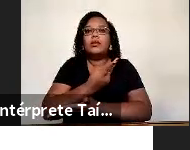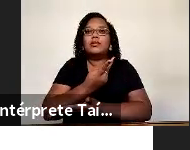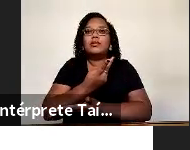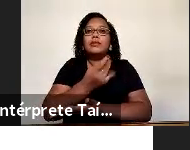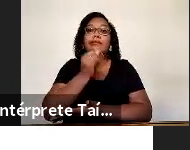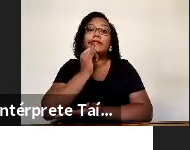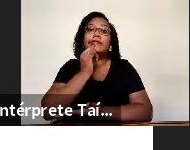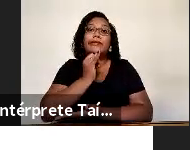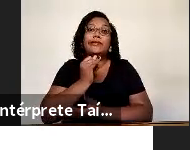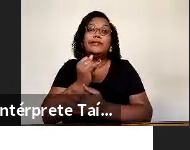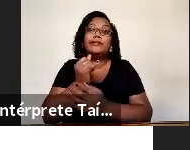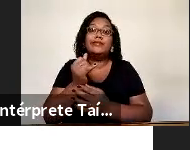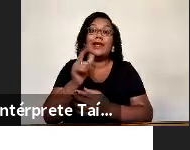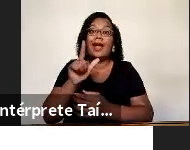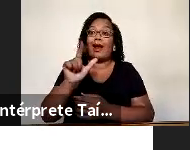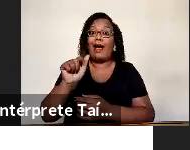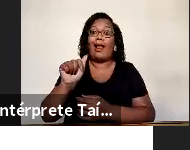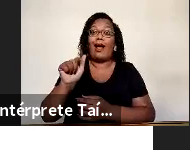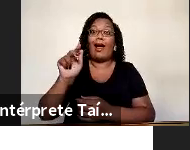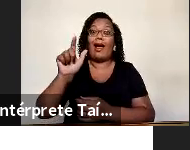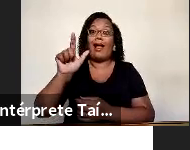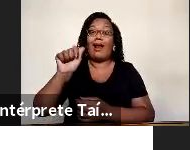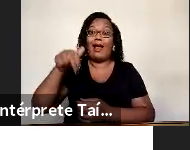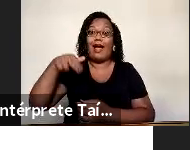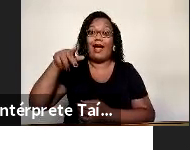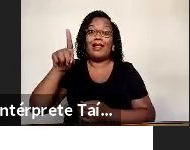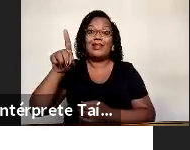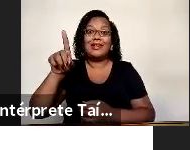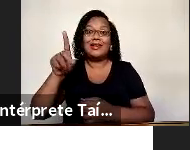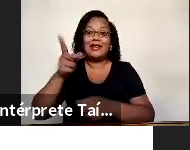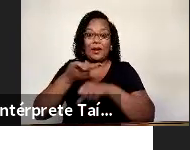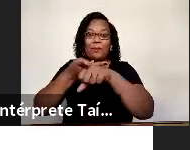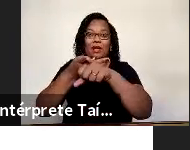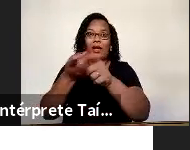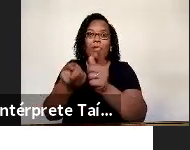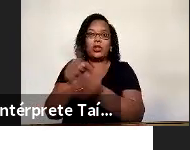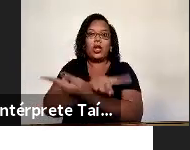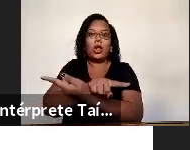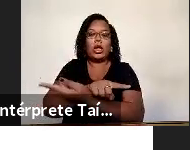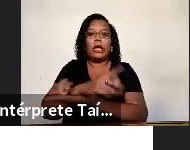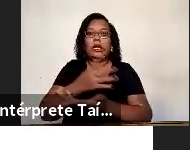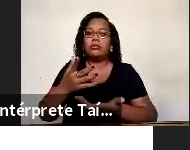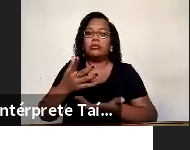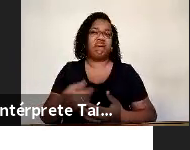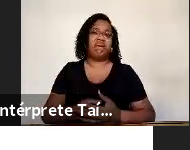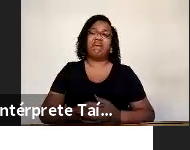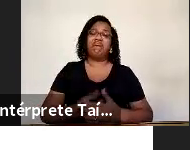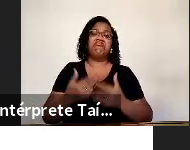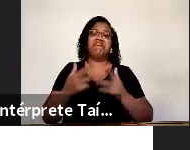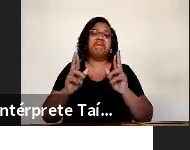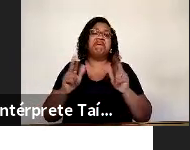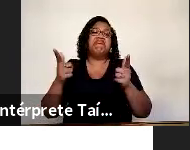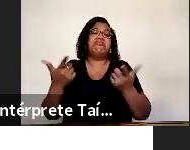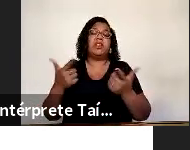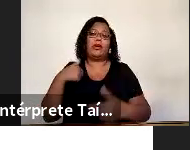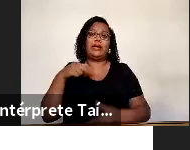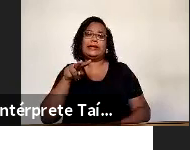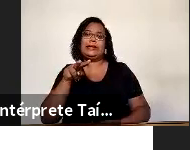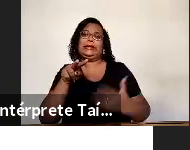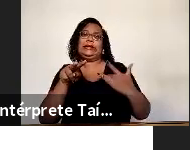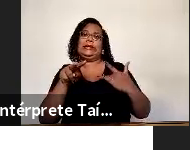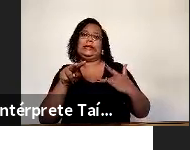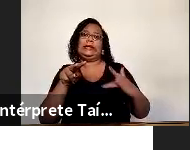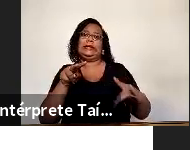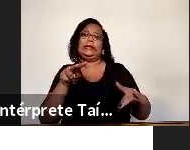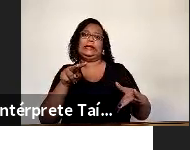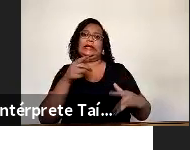switched? Well, actually, to me, it doesn't make any difference. I'm just sorry for the commentators at Rede Globo, because they have to deal with the surprise. The